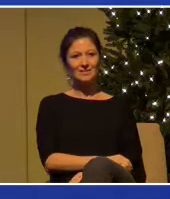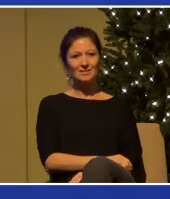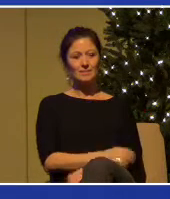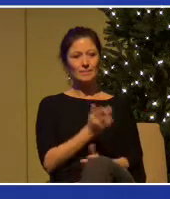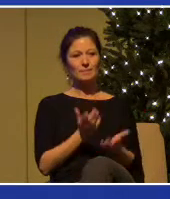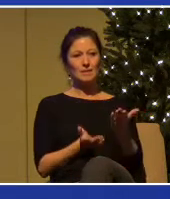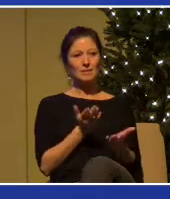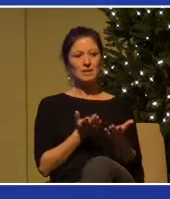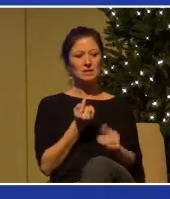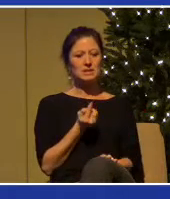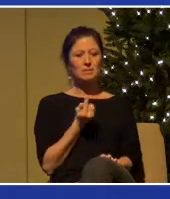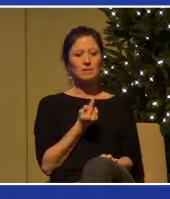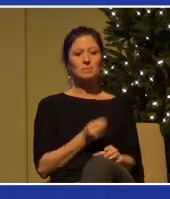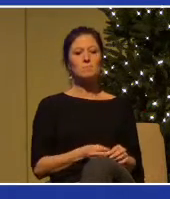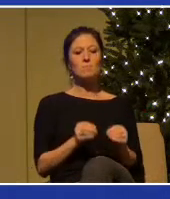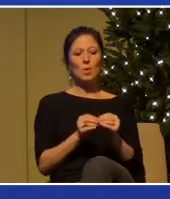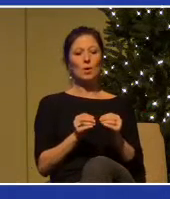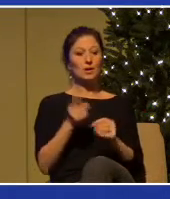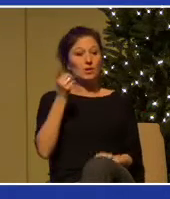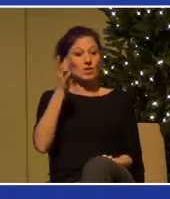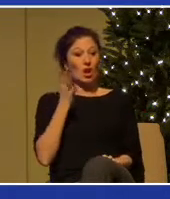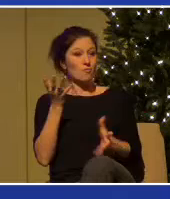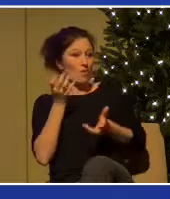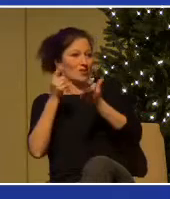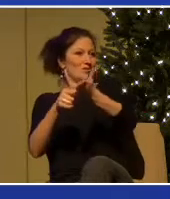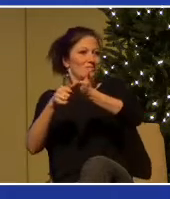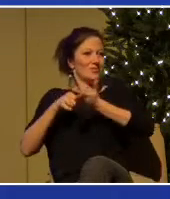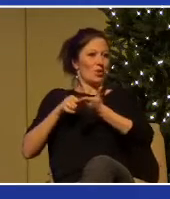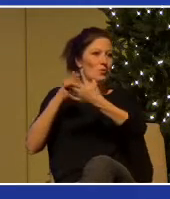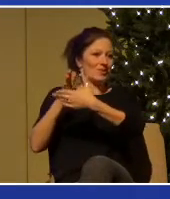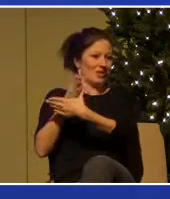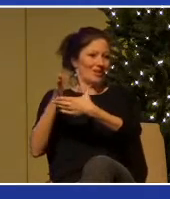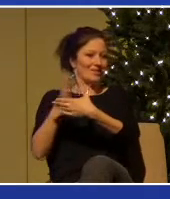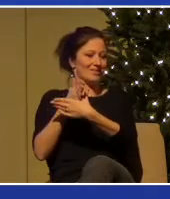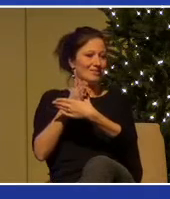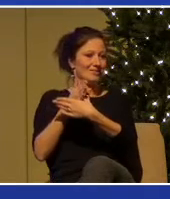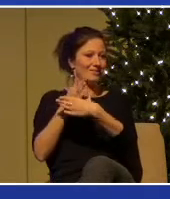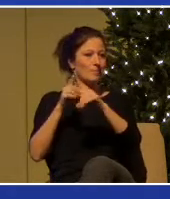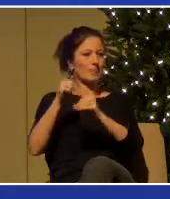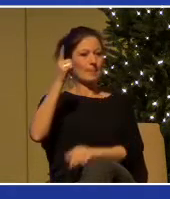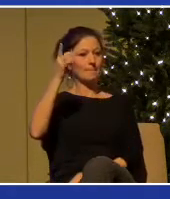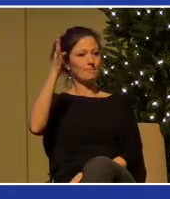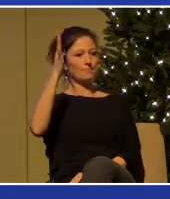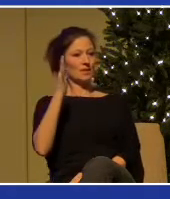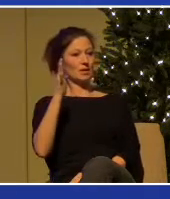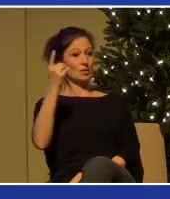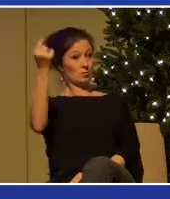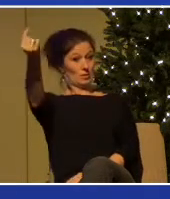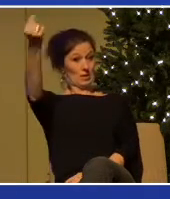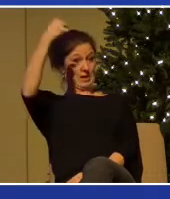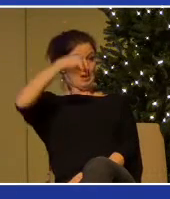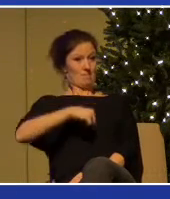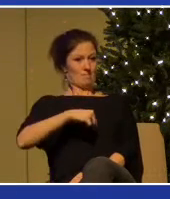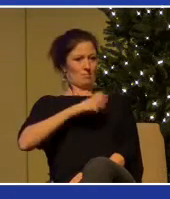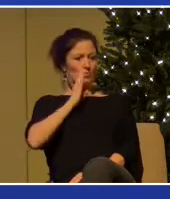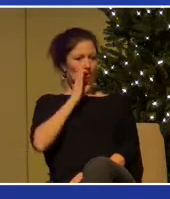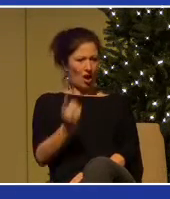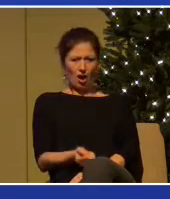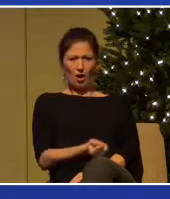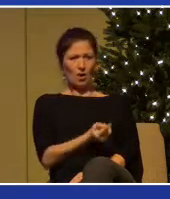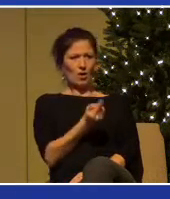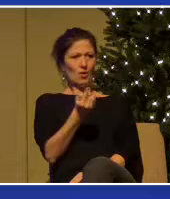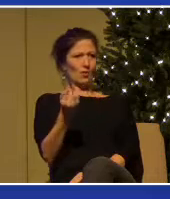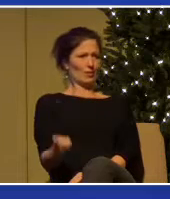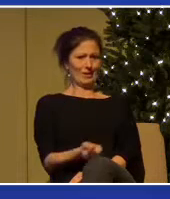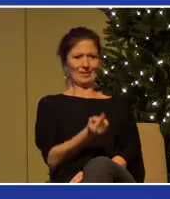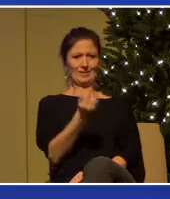wants us to know here, and that is that the God who comes always comes. He comes